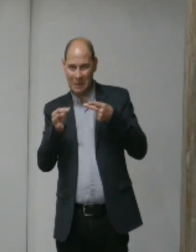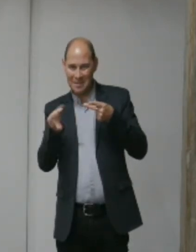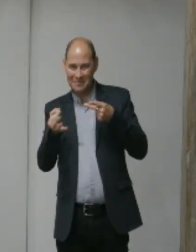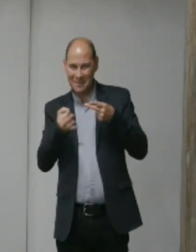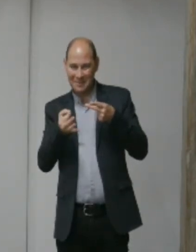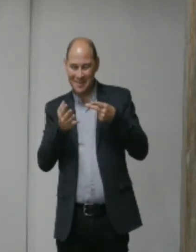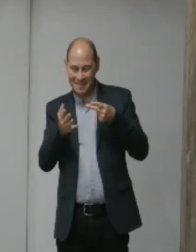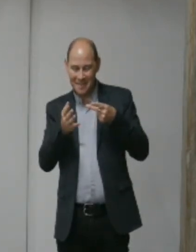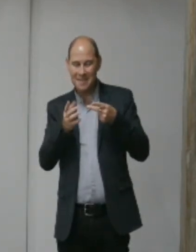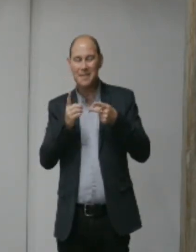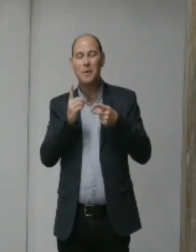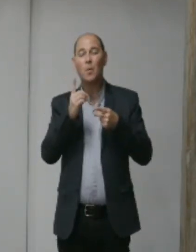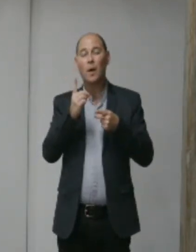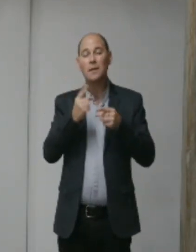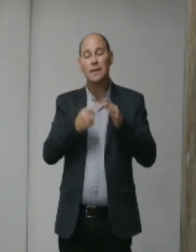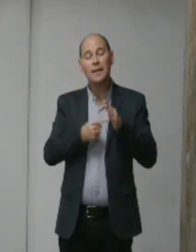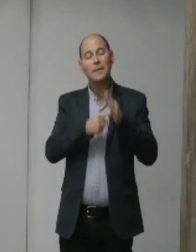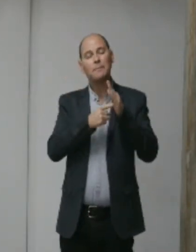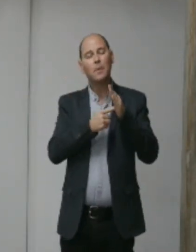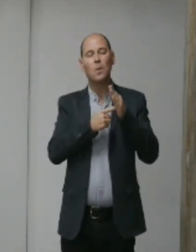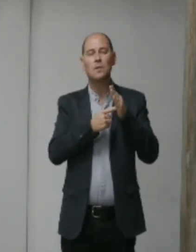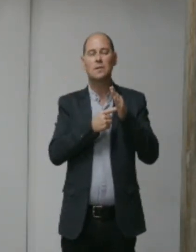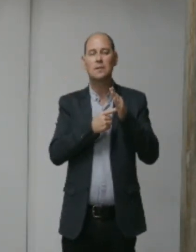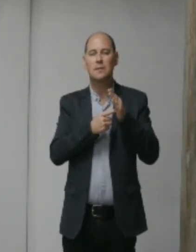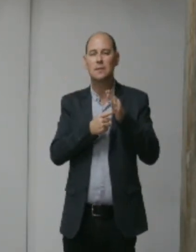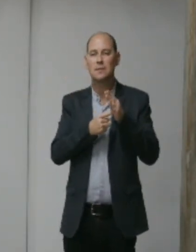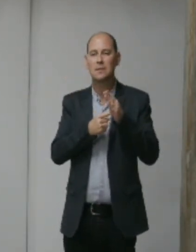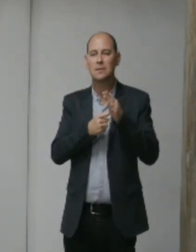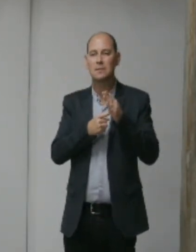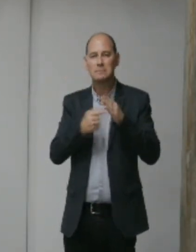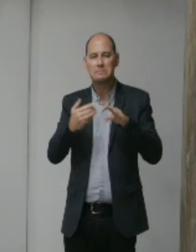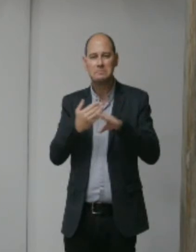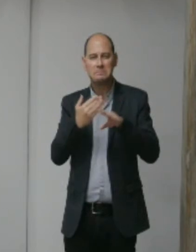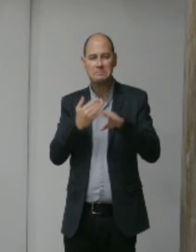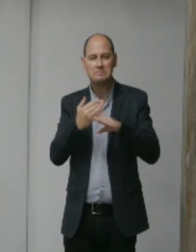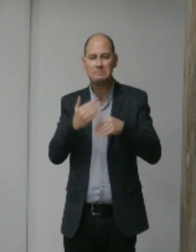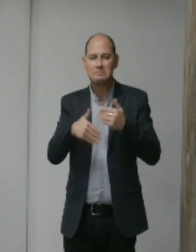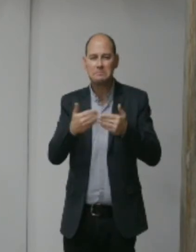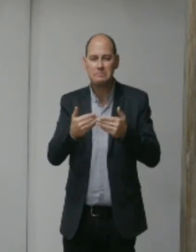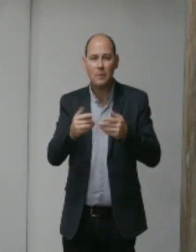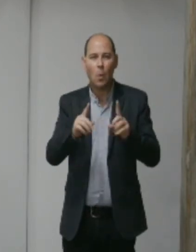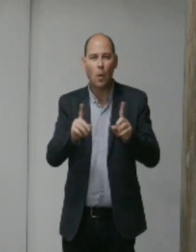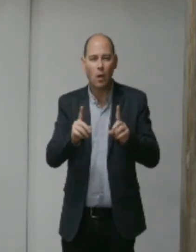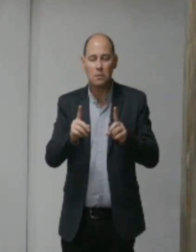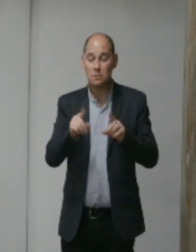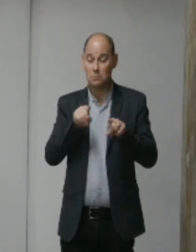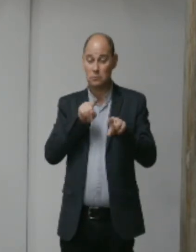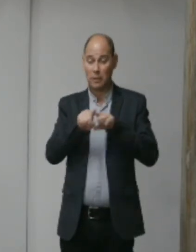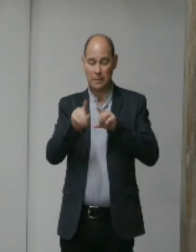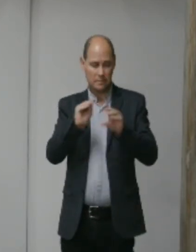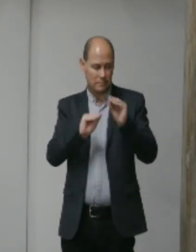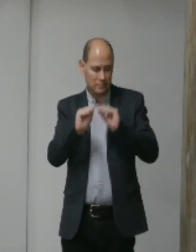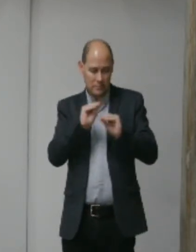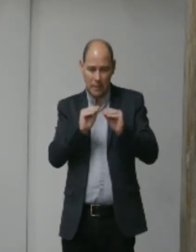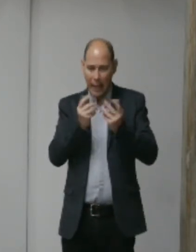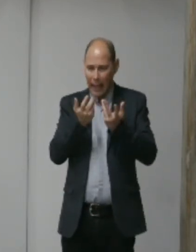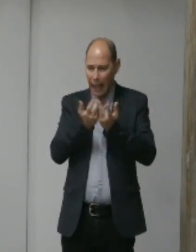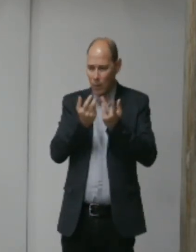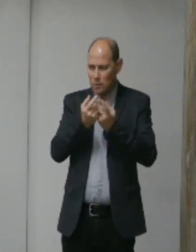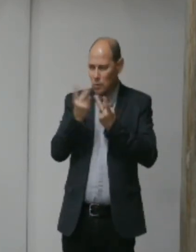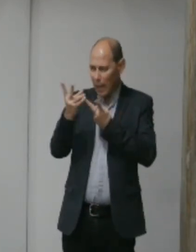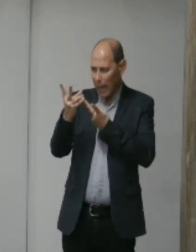One of the important steps to take was to figure out how to kind of listen to each